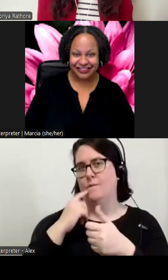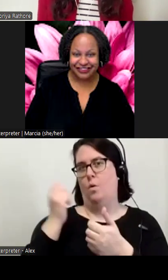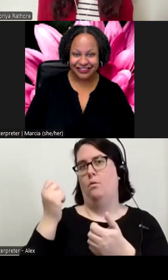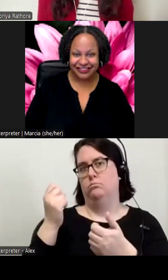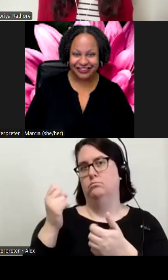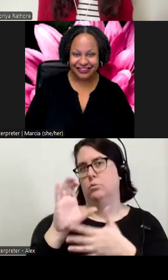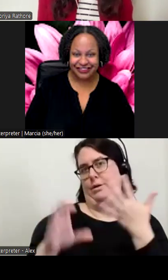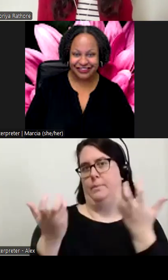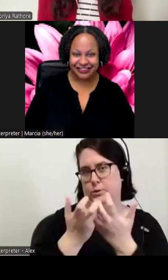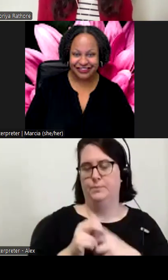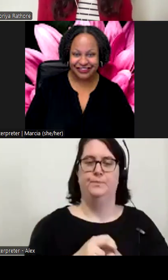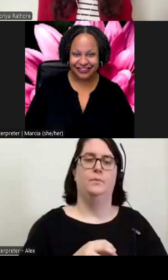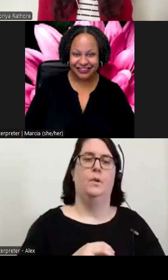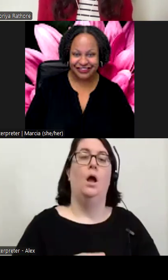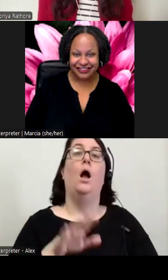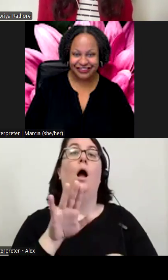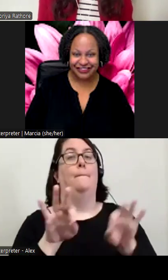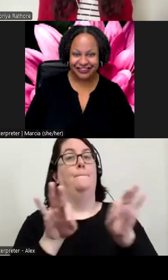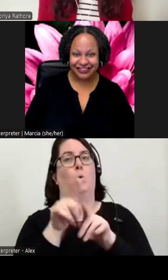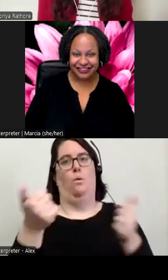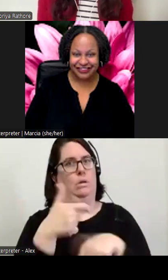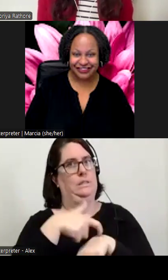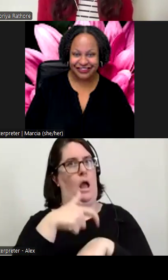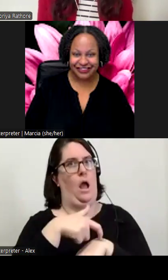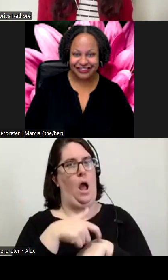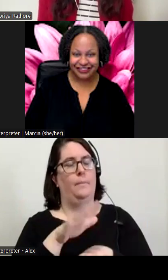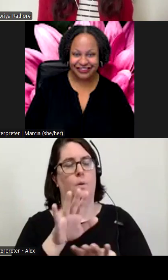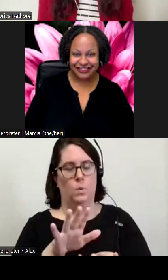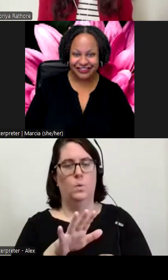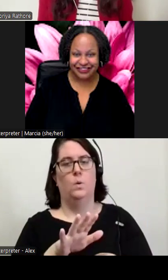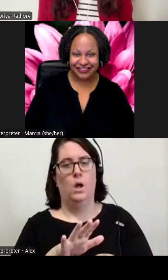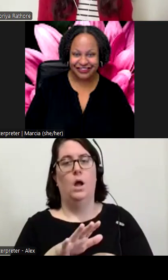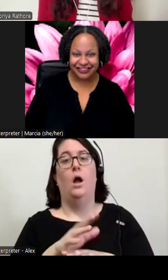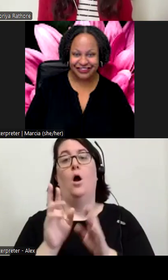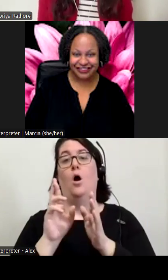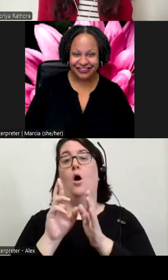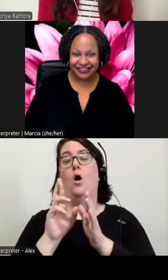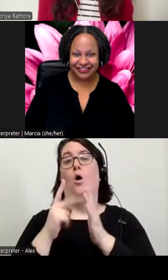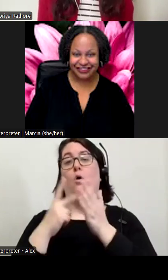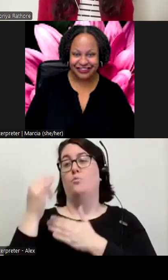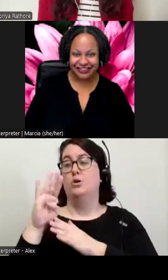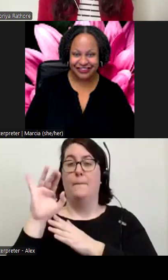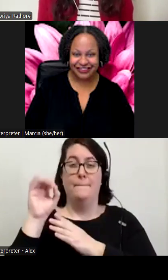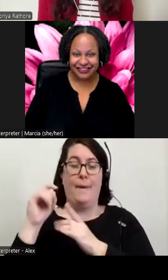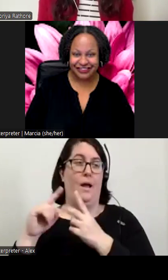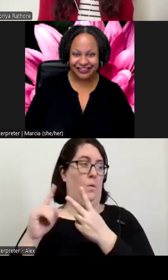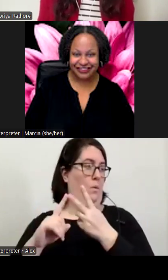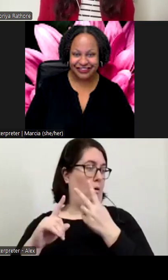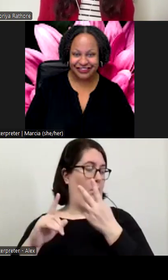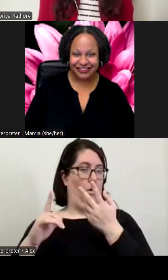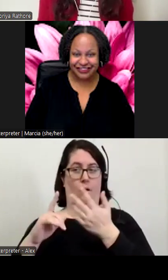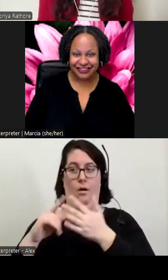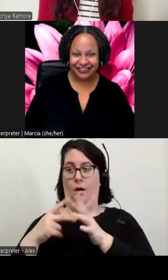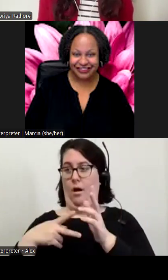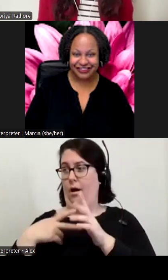You want to give yourself adequate time. So it takes time to gather project contributors' bios and to prepare and upload